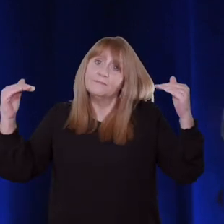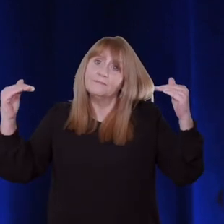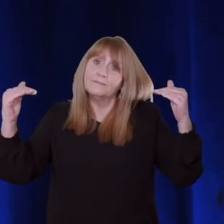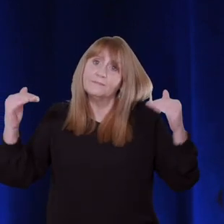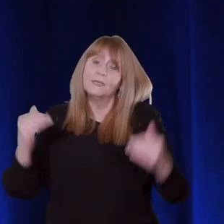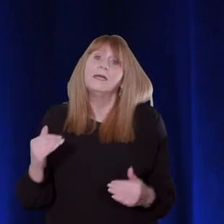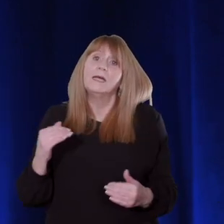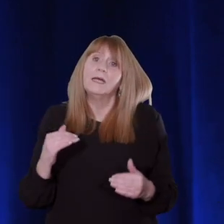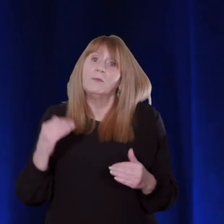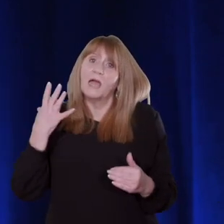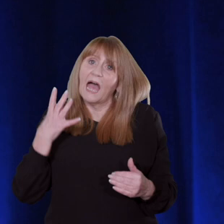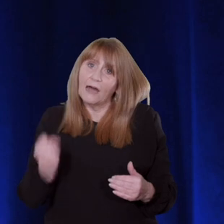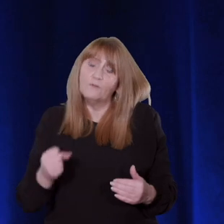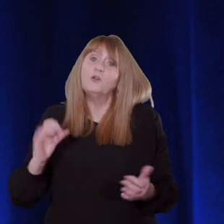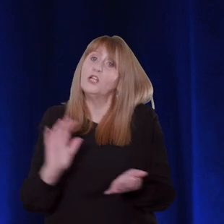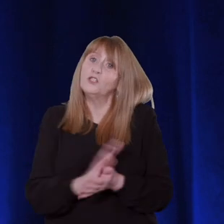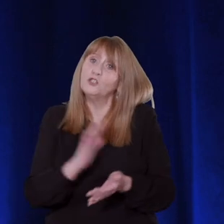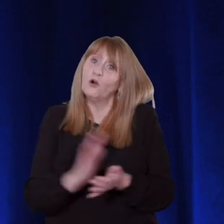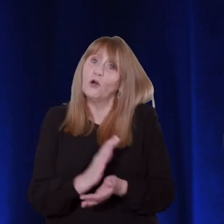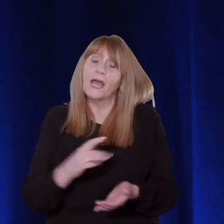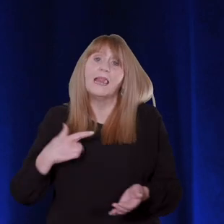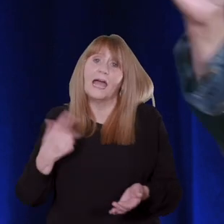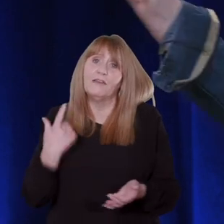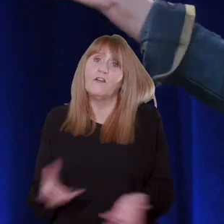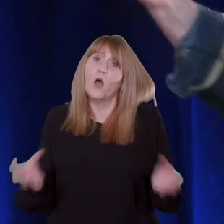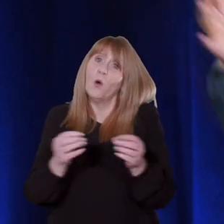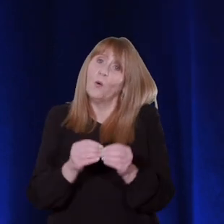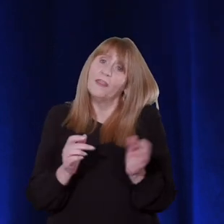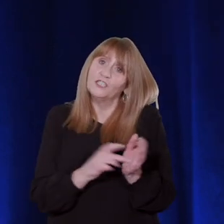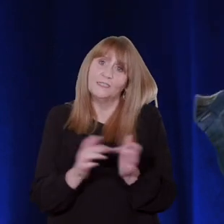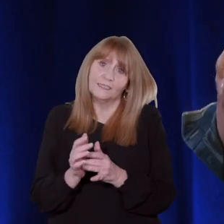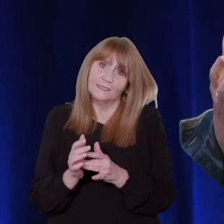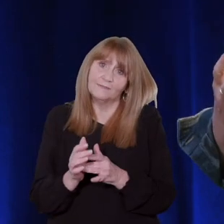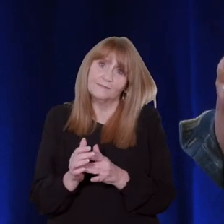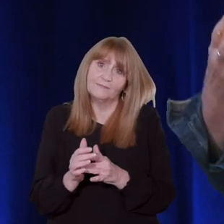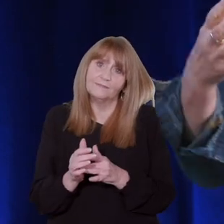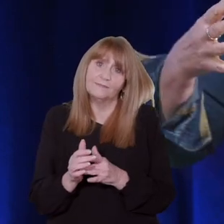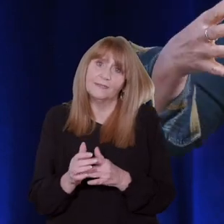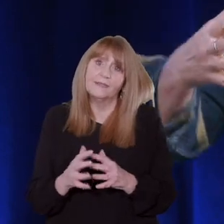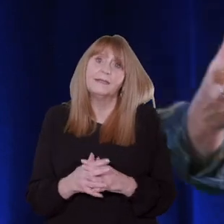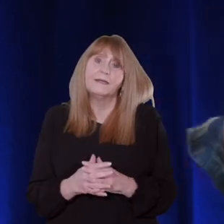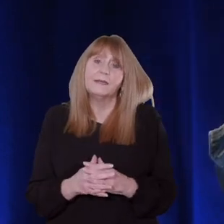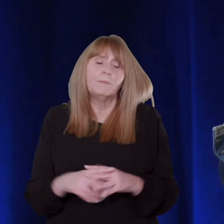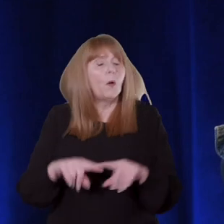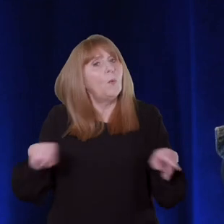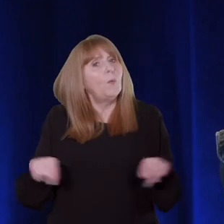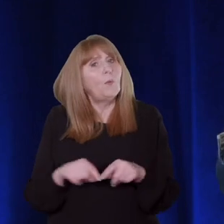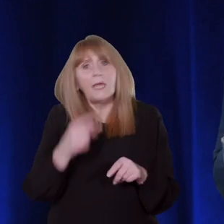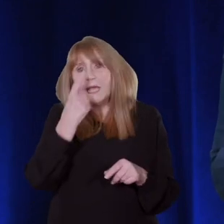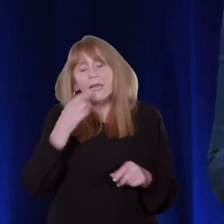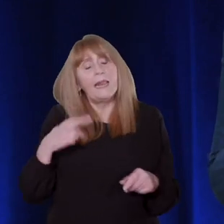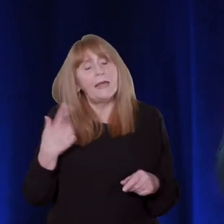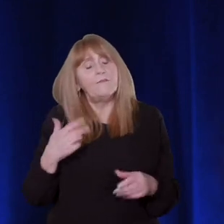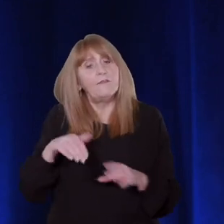said, I came to give you it in all of its abundance. And he's surely set us for great things. But we can live in victory